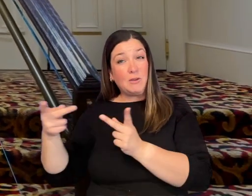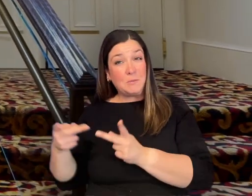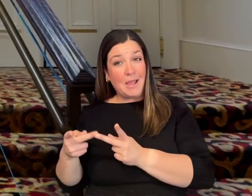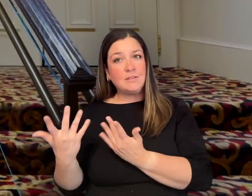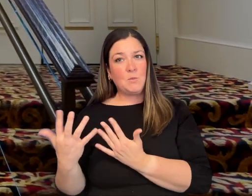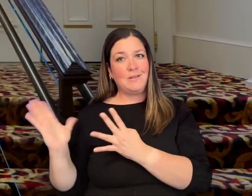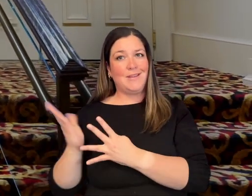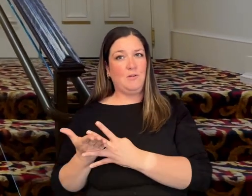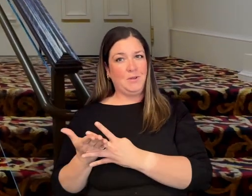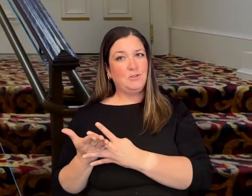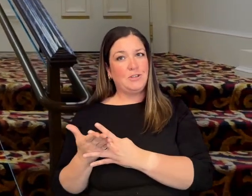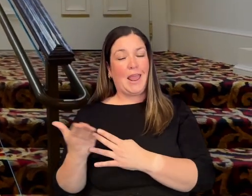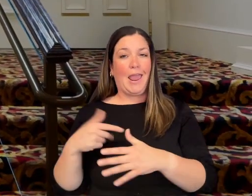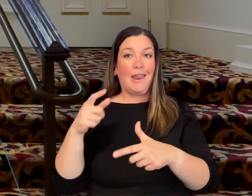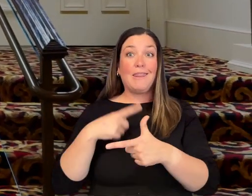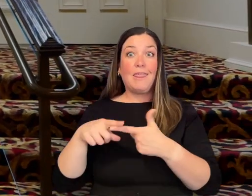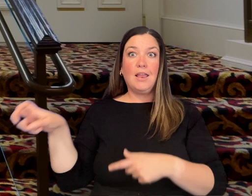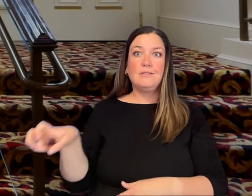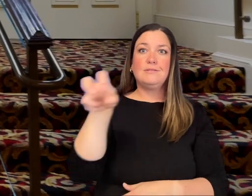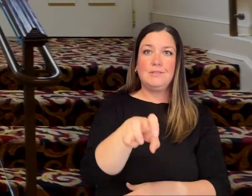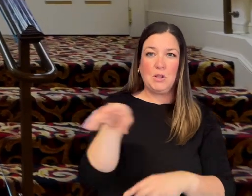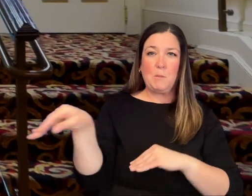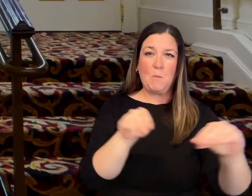alternate location until intermission.